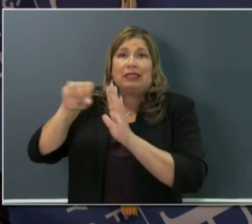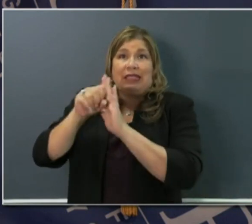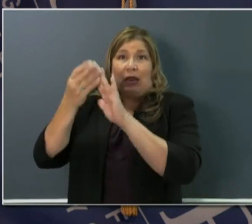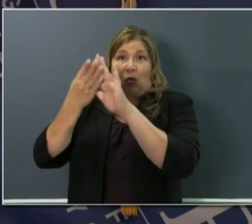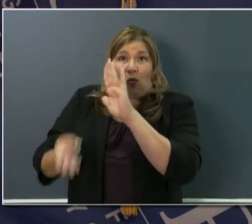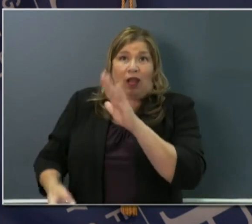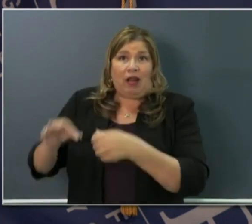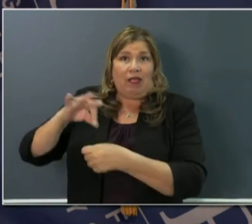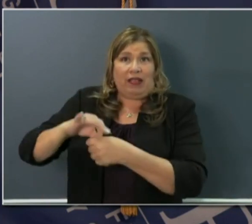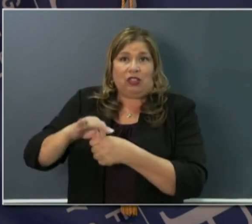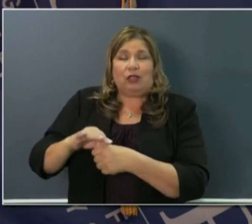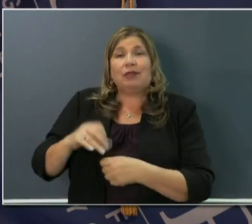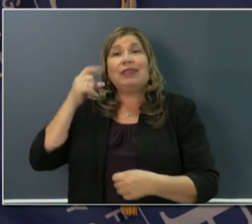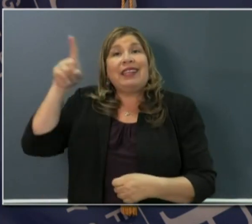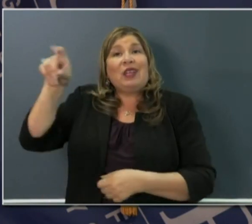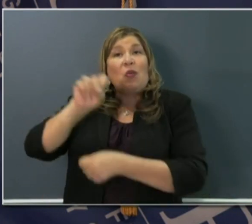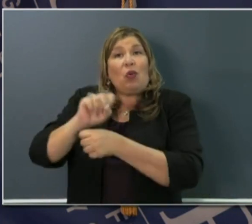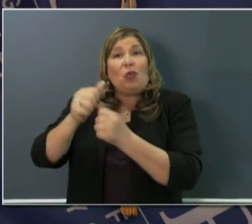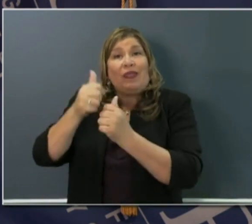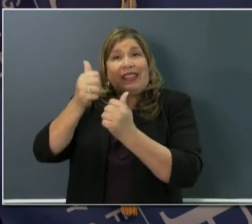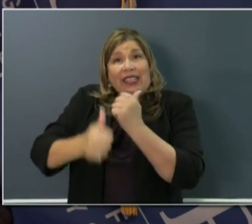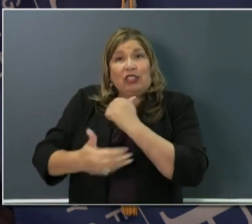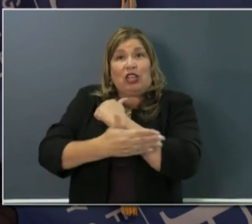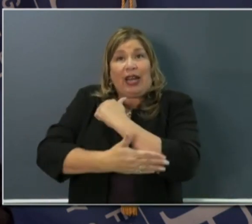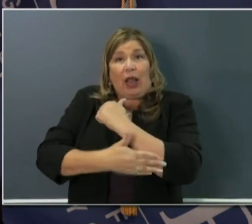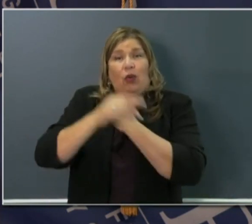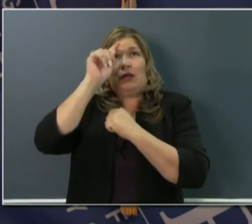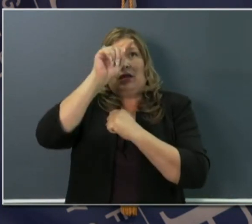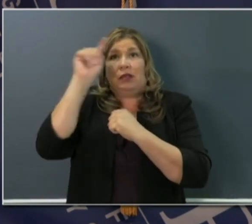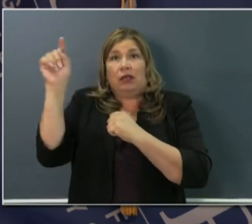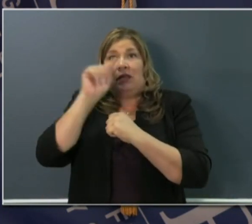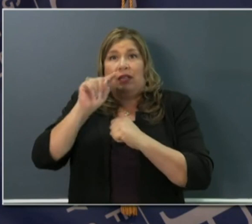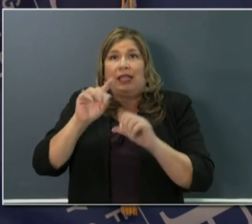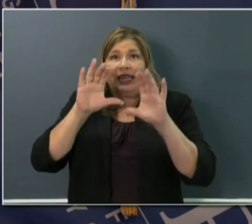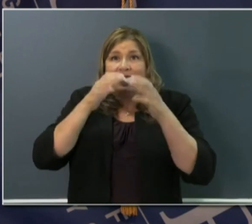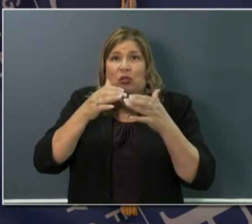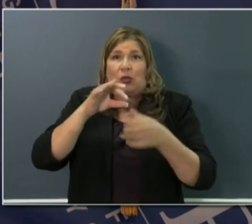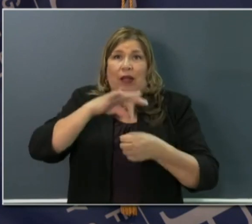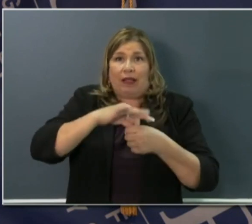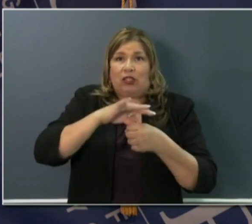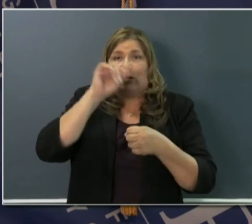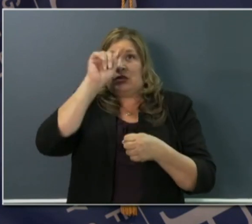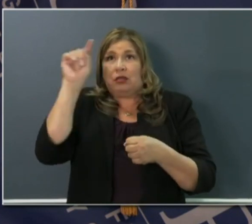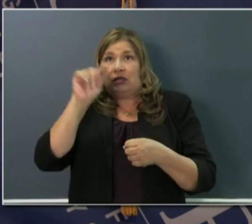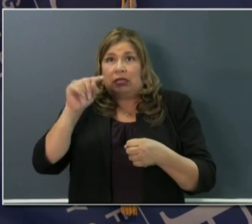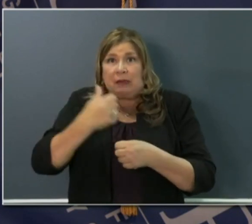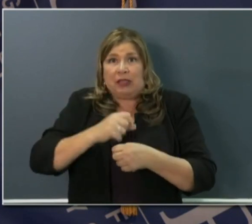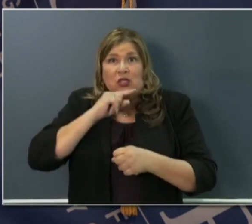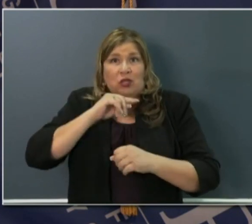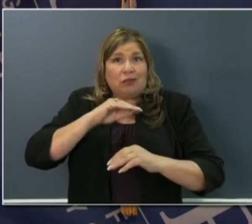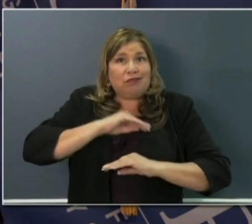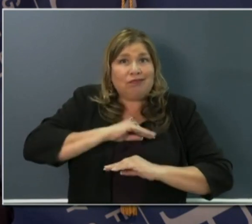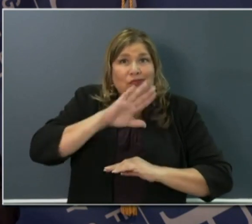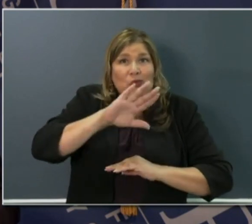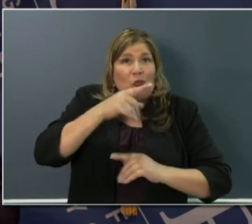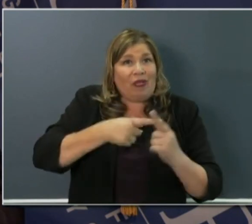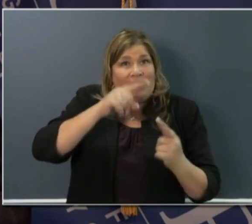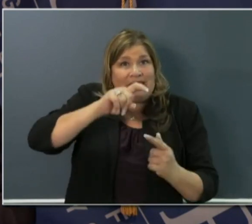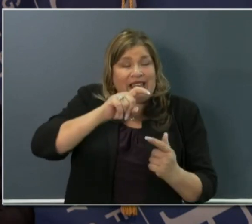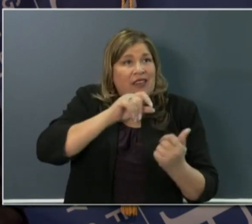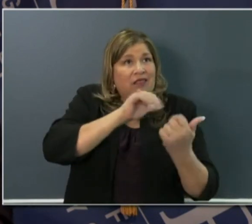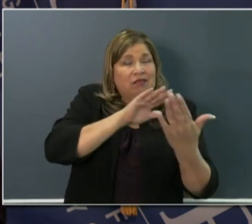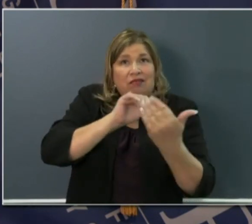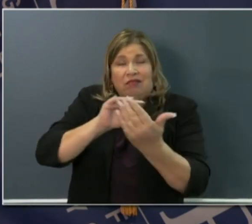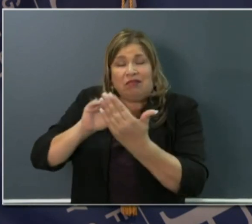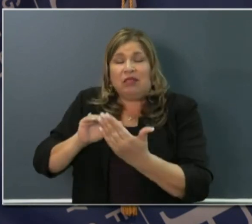he's working county by county with district election offices to make sure that their needs are met as well. So just know